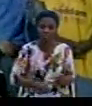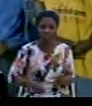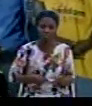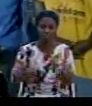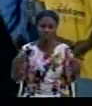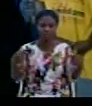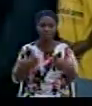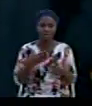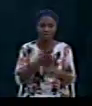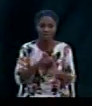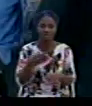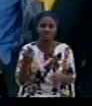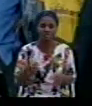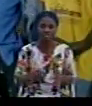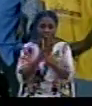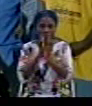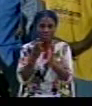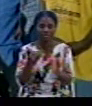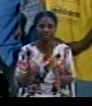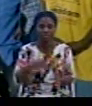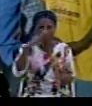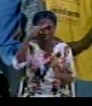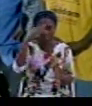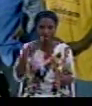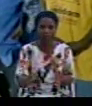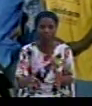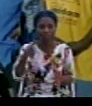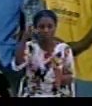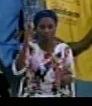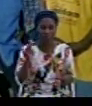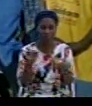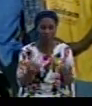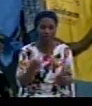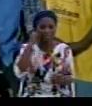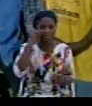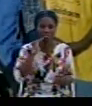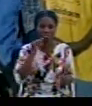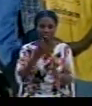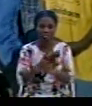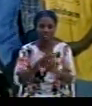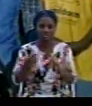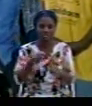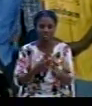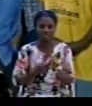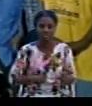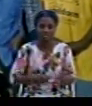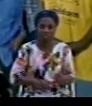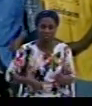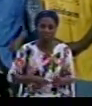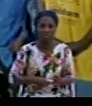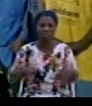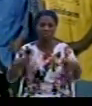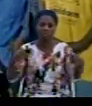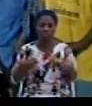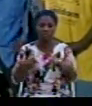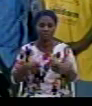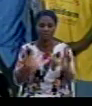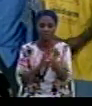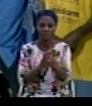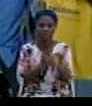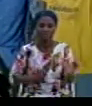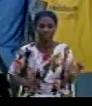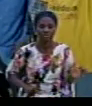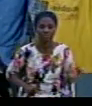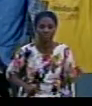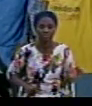prayers of the man of God. And now she is free from the abdominal pains. Praise the Lord. Indeed, there is